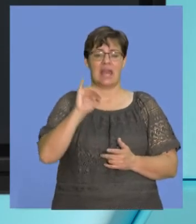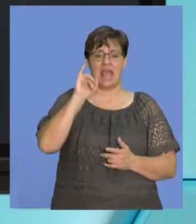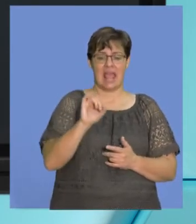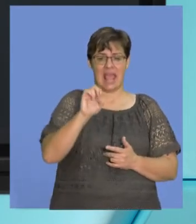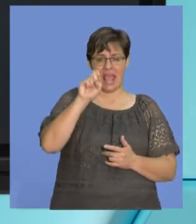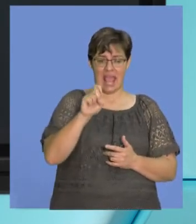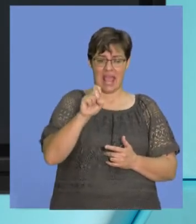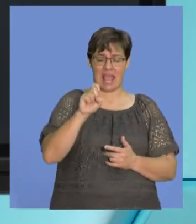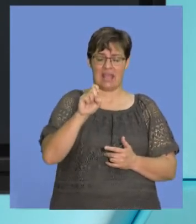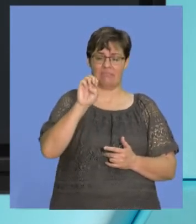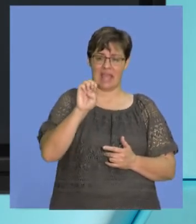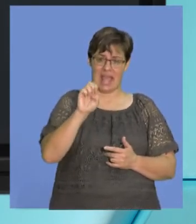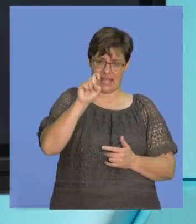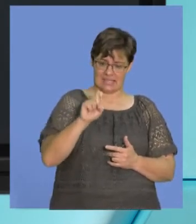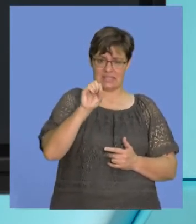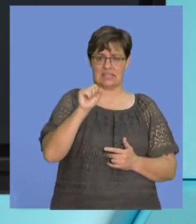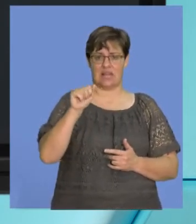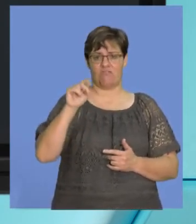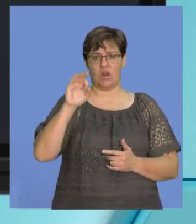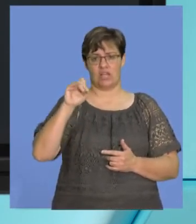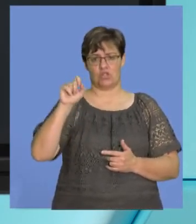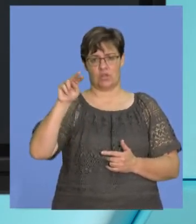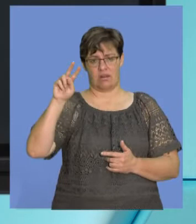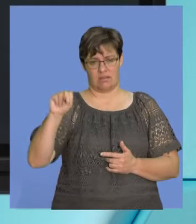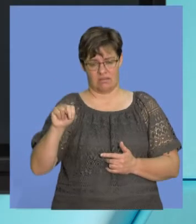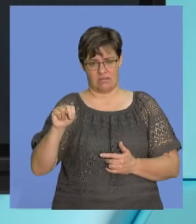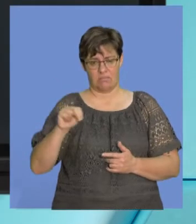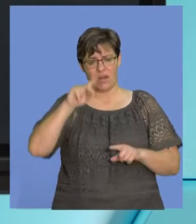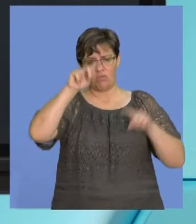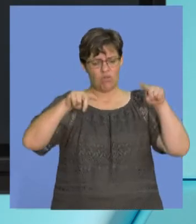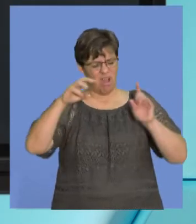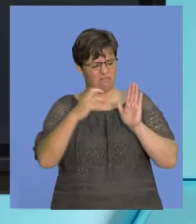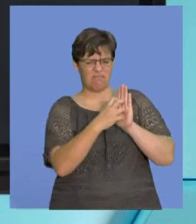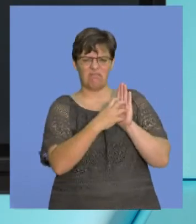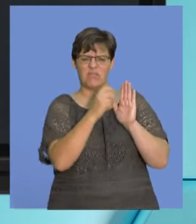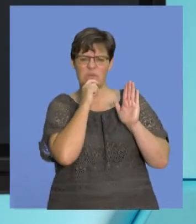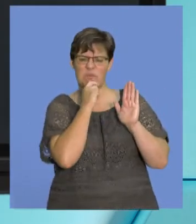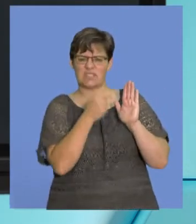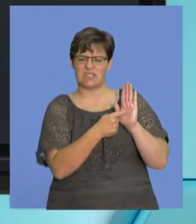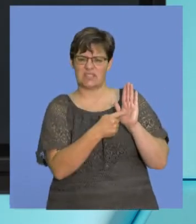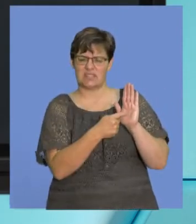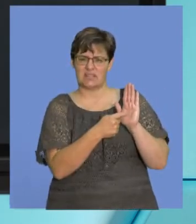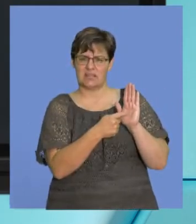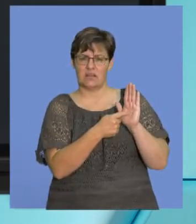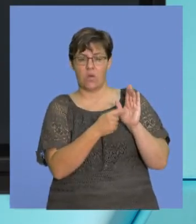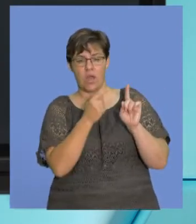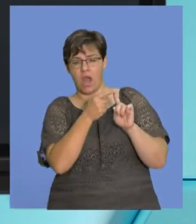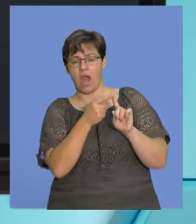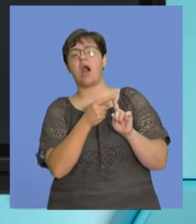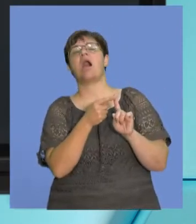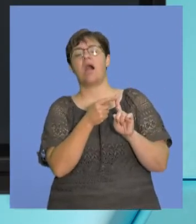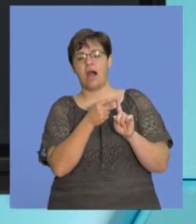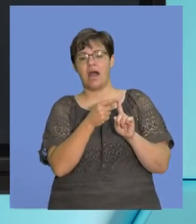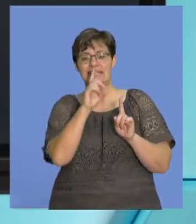and extrapolation. And that's got to do how we use information in the graph to find out how we could